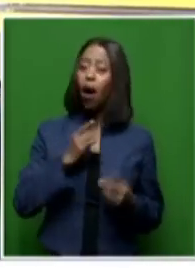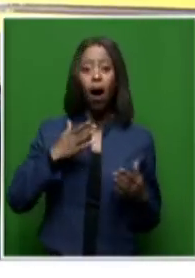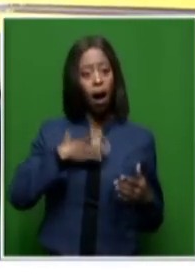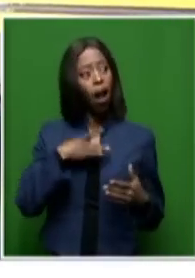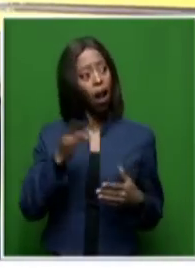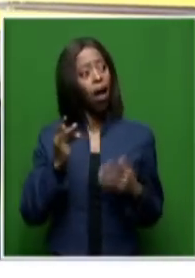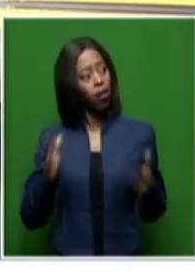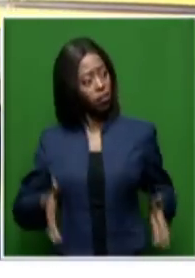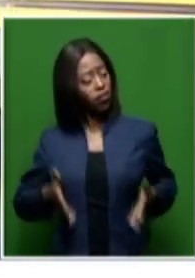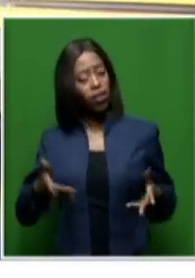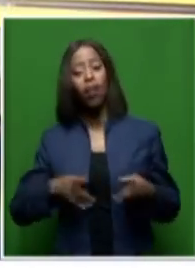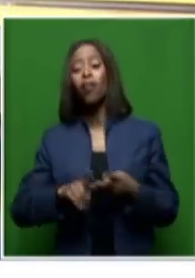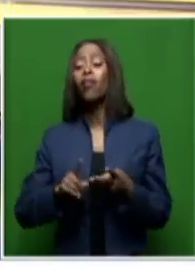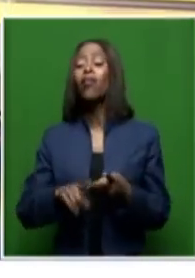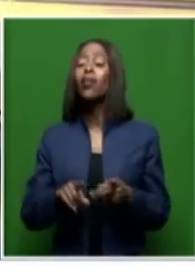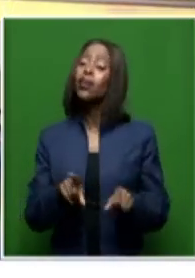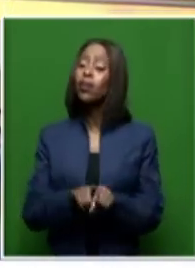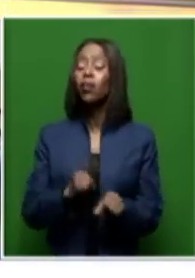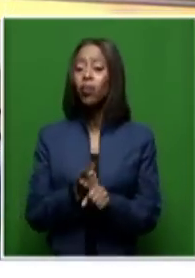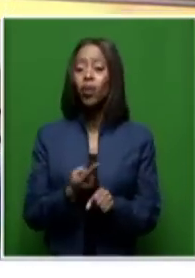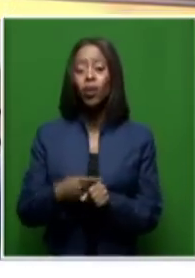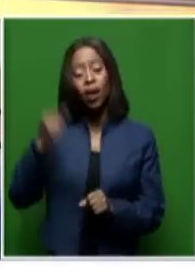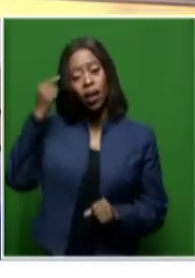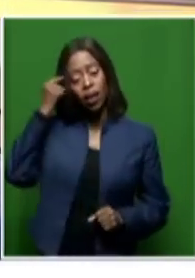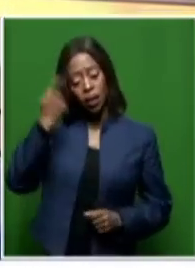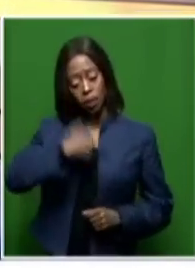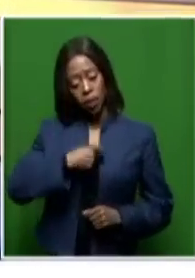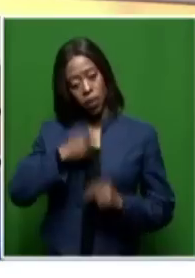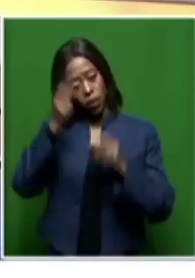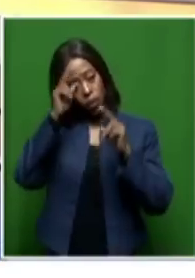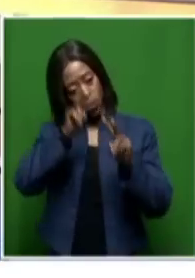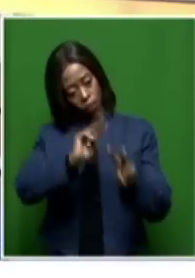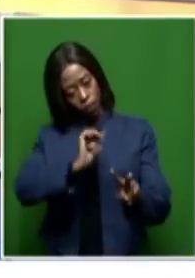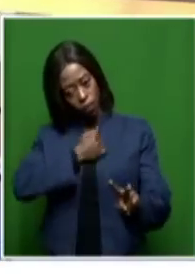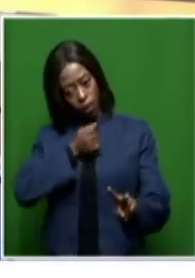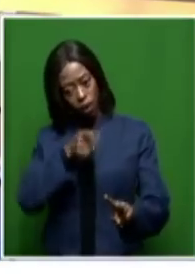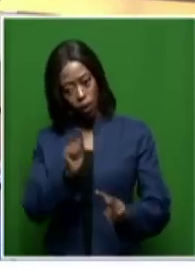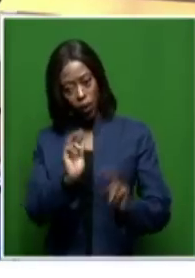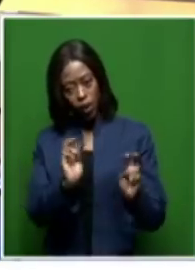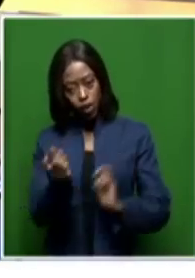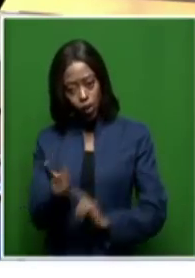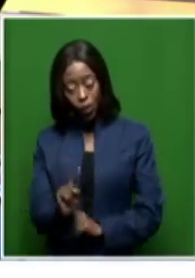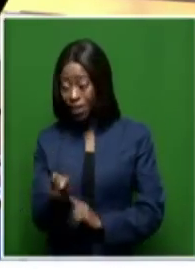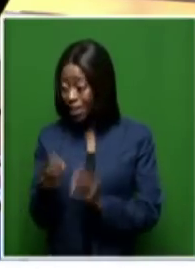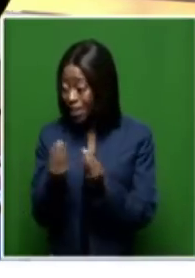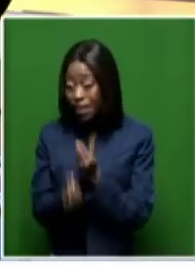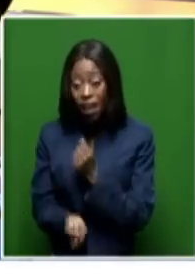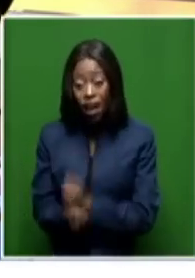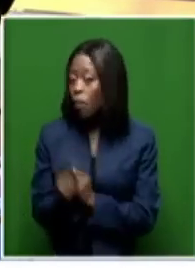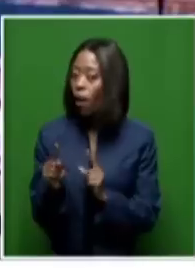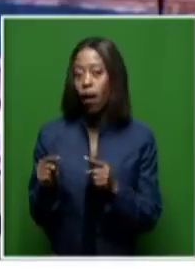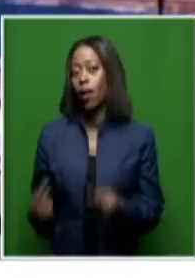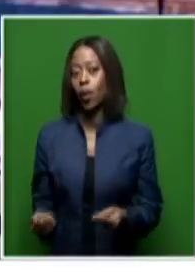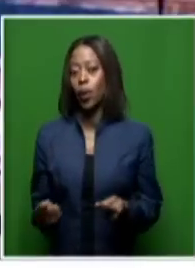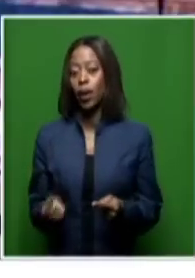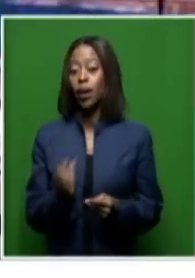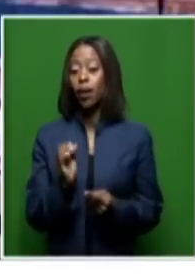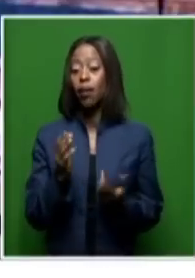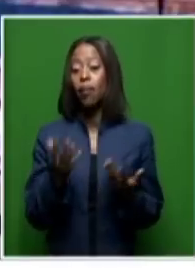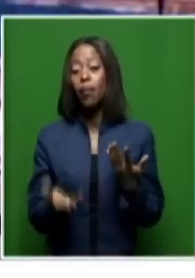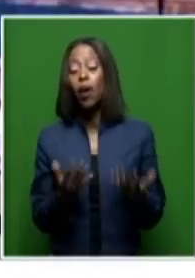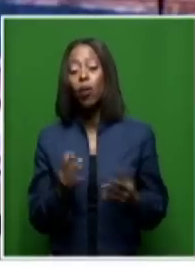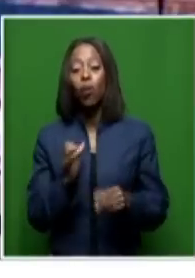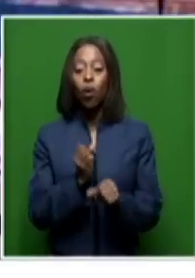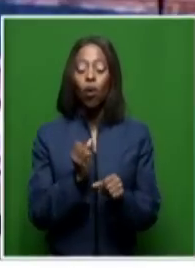and secondly, I think, you know, my personal view on this, Minister, is that this would not have happened to